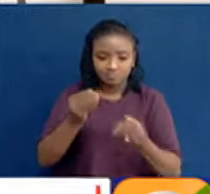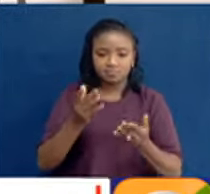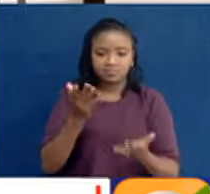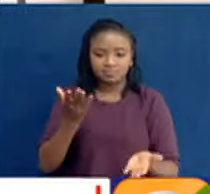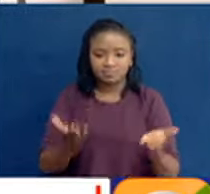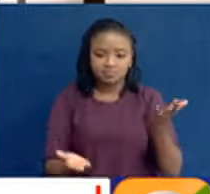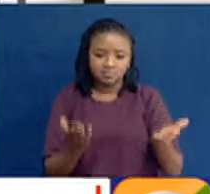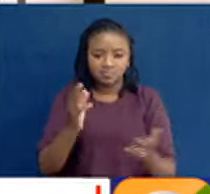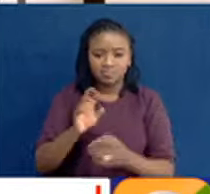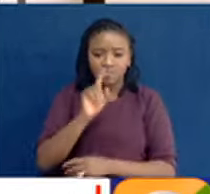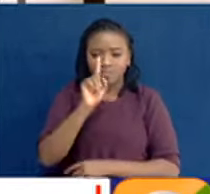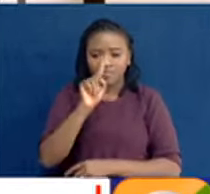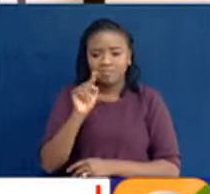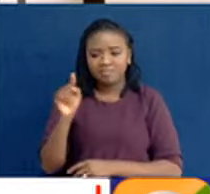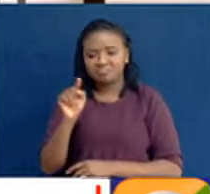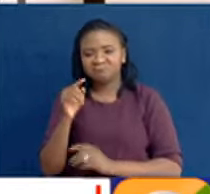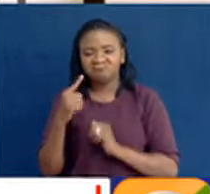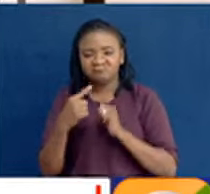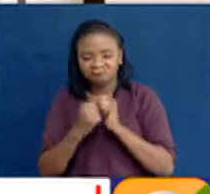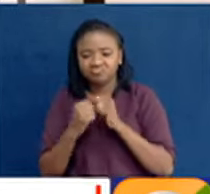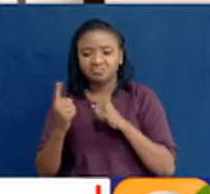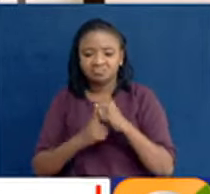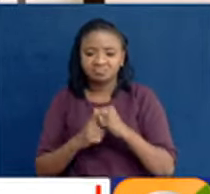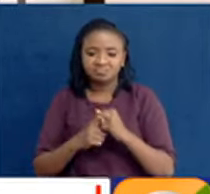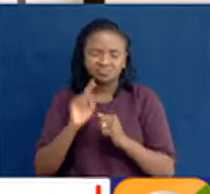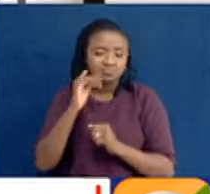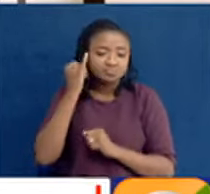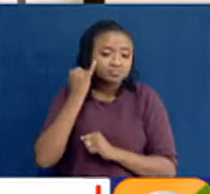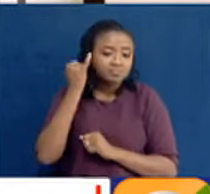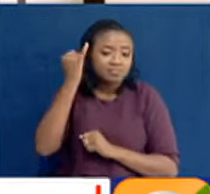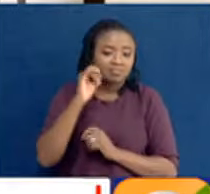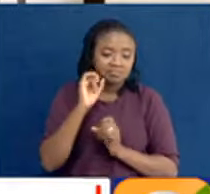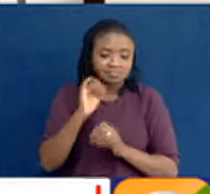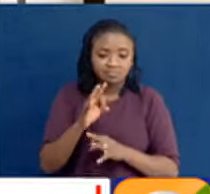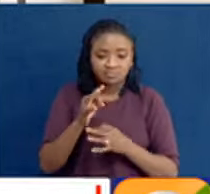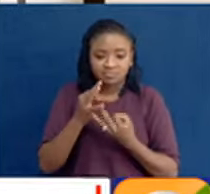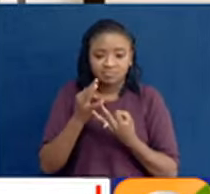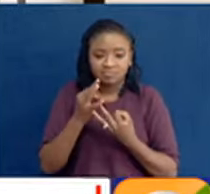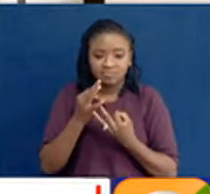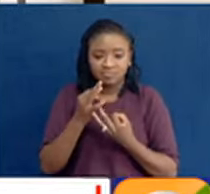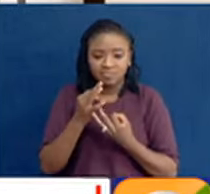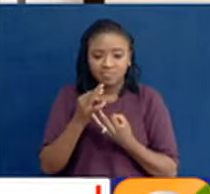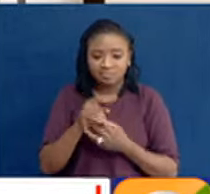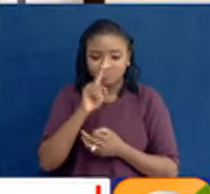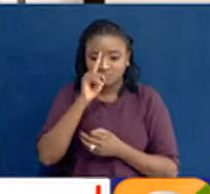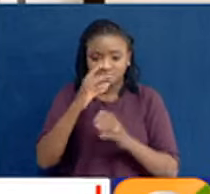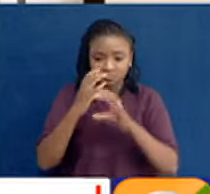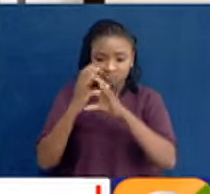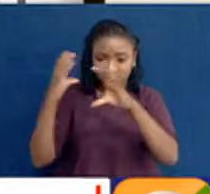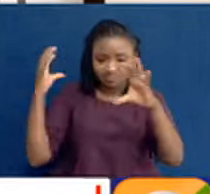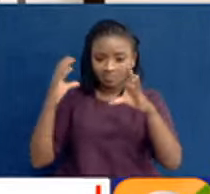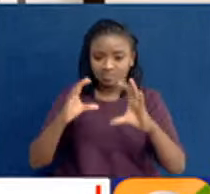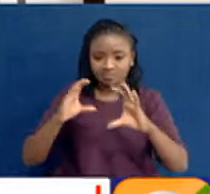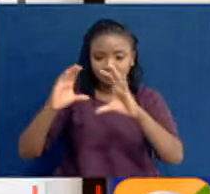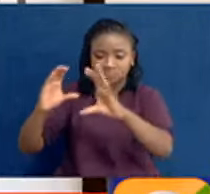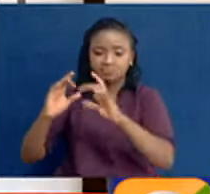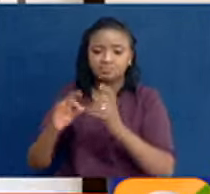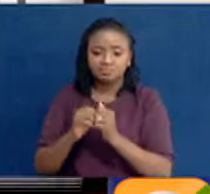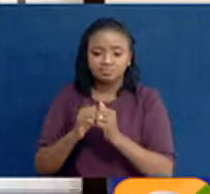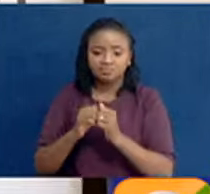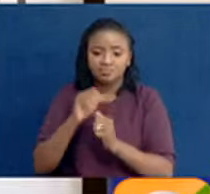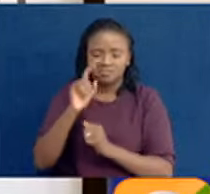of 1 to 16. And I'm imagining if it is goods, for every one container that leaves Kenya, 16 leaves